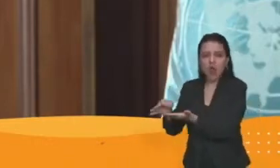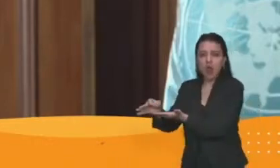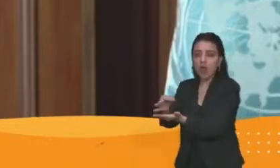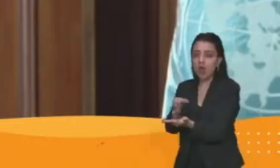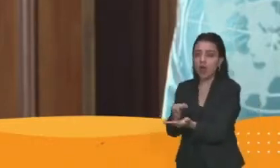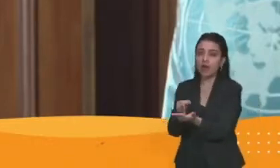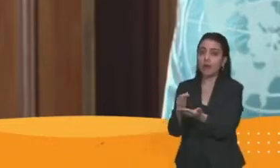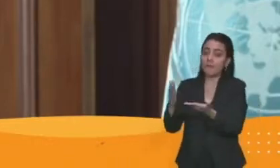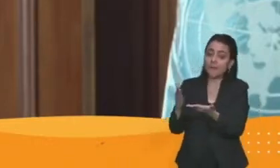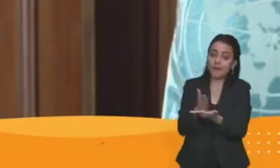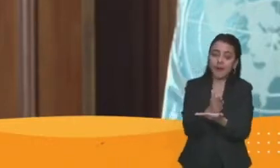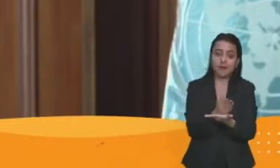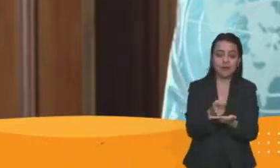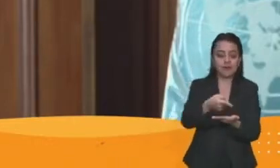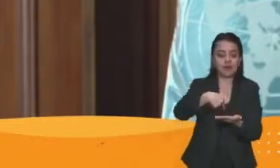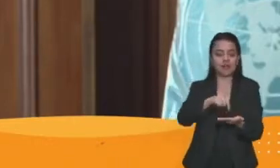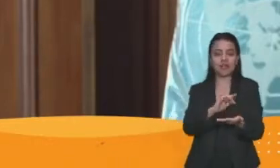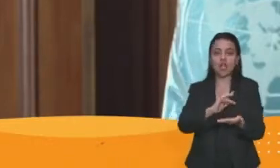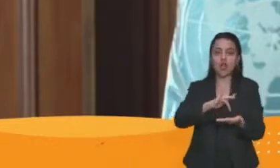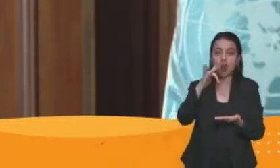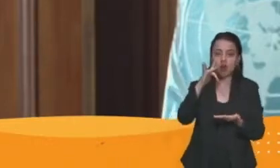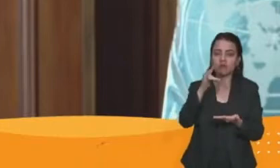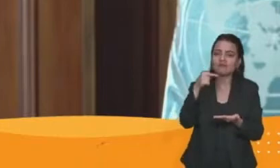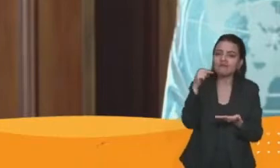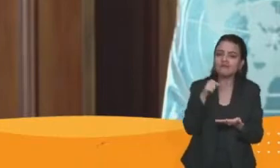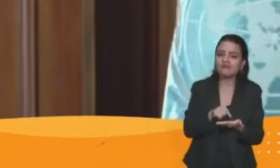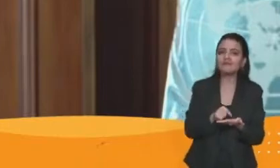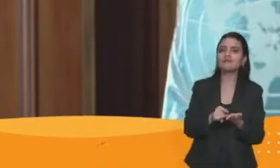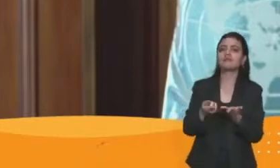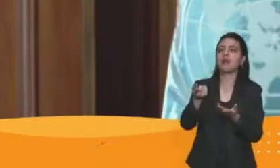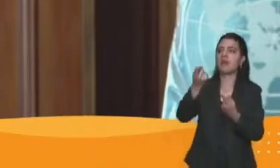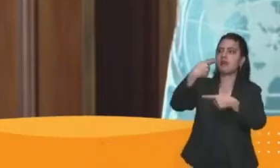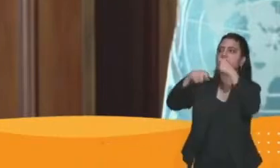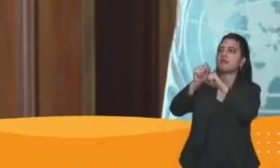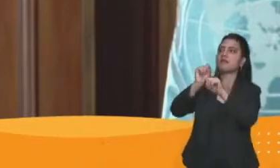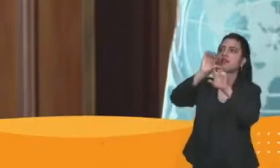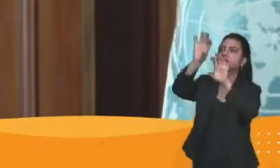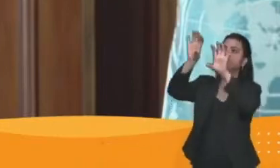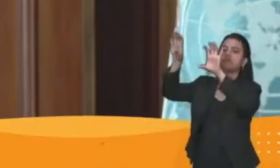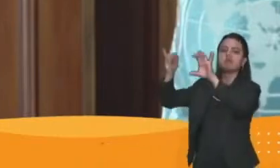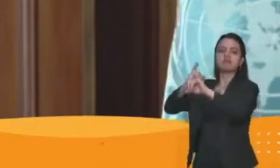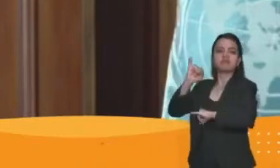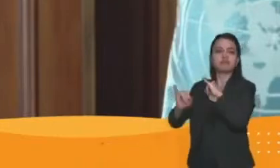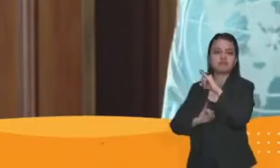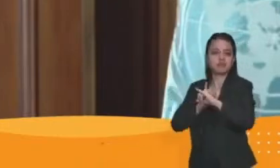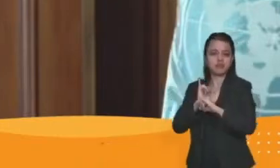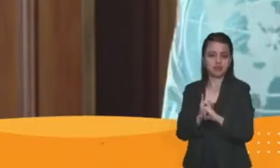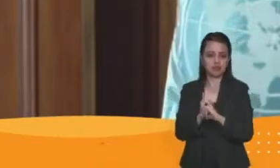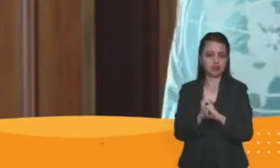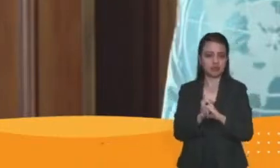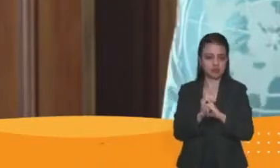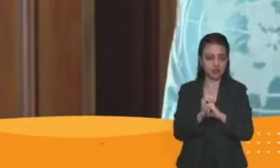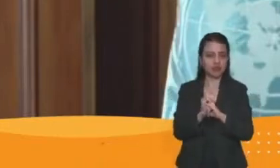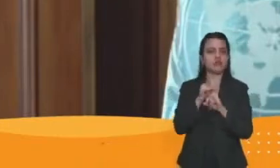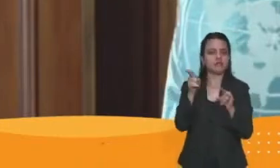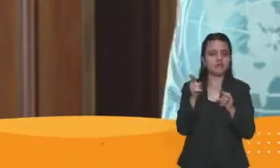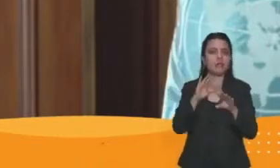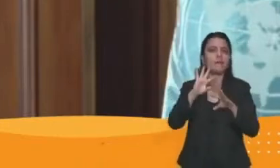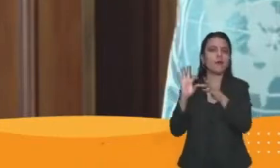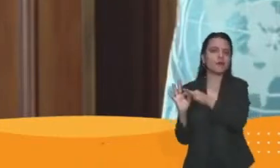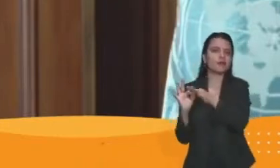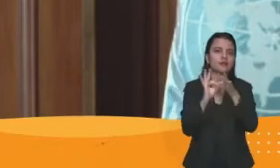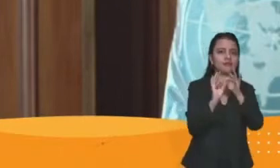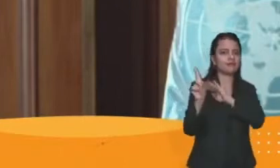integral, comprehensive landscape of the illicit exploitation in each one of the regions, and we would like to congratulate